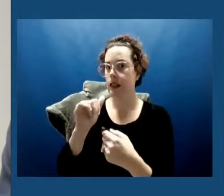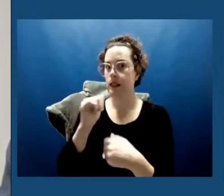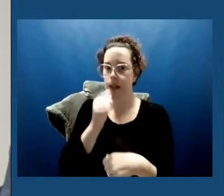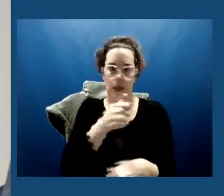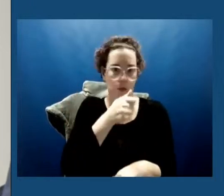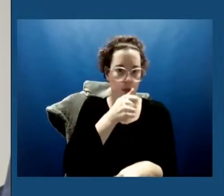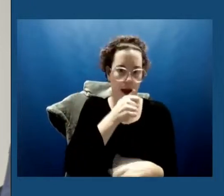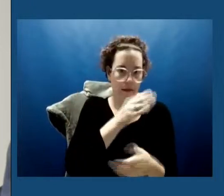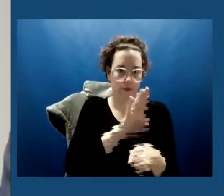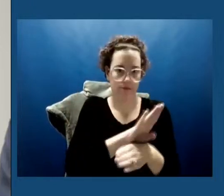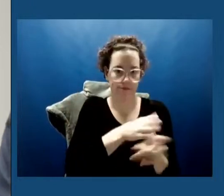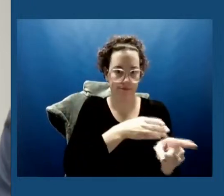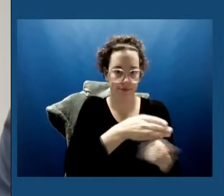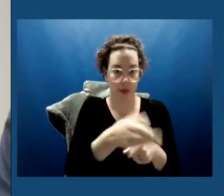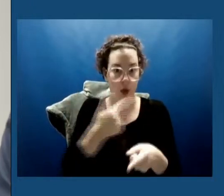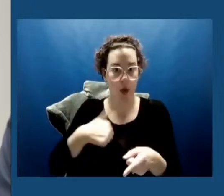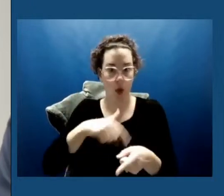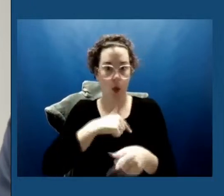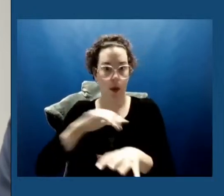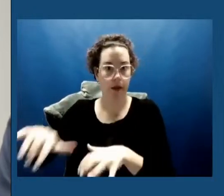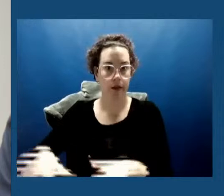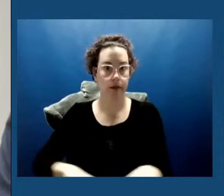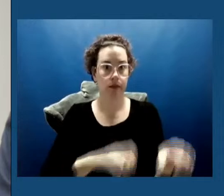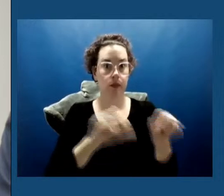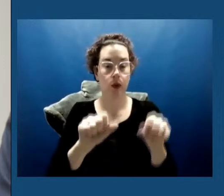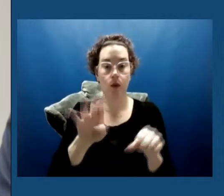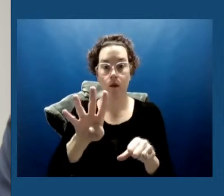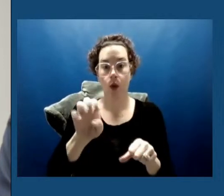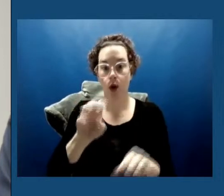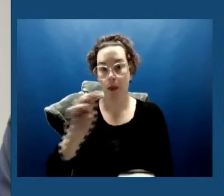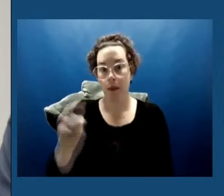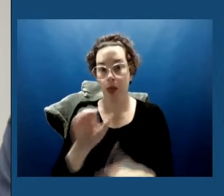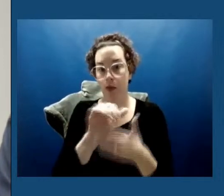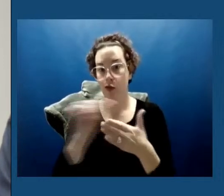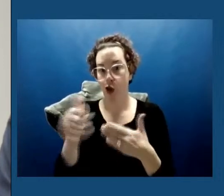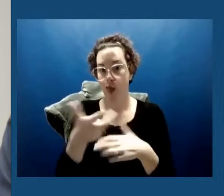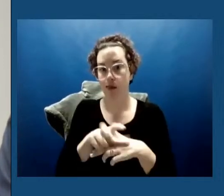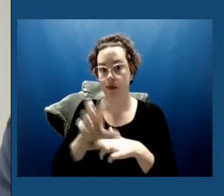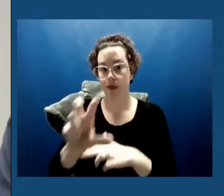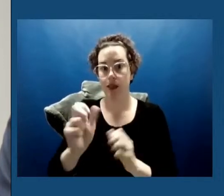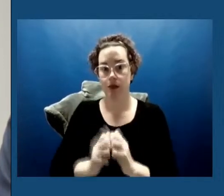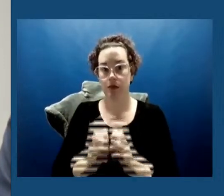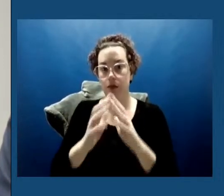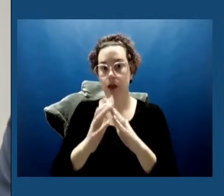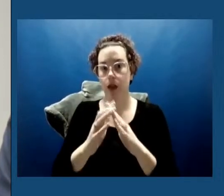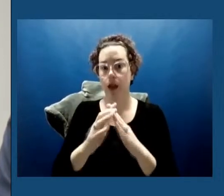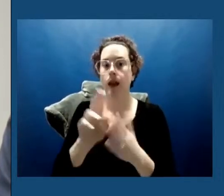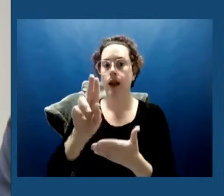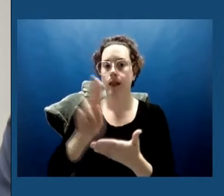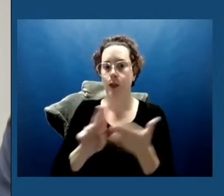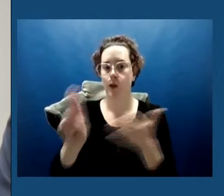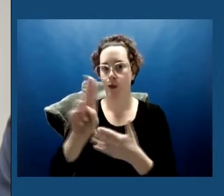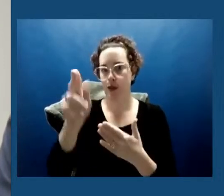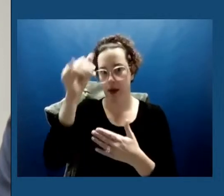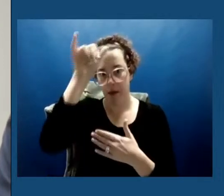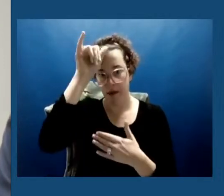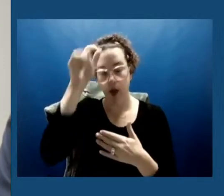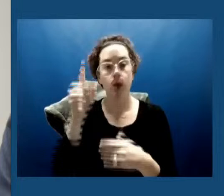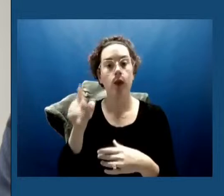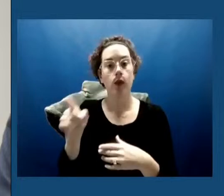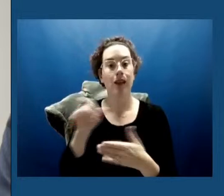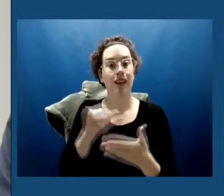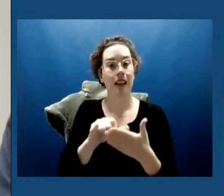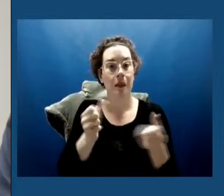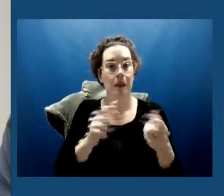are democratizing AI. It's a $400 million investment being constructed at the University of Buffalo. And universities and our